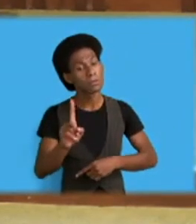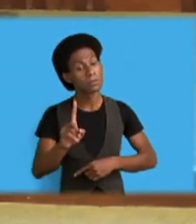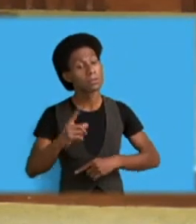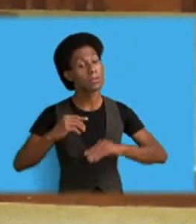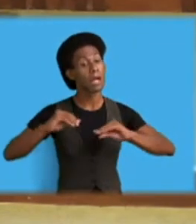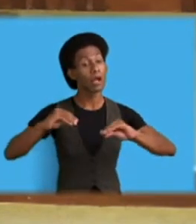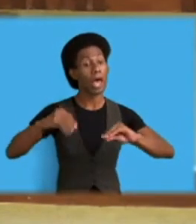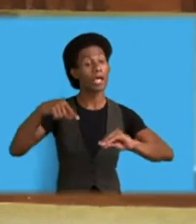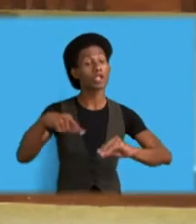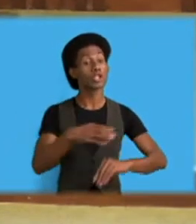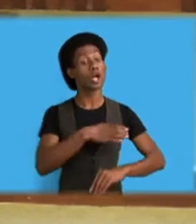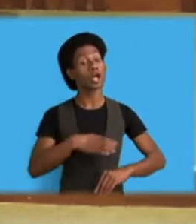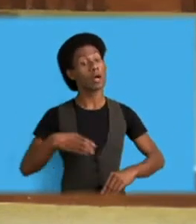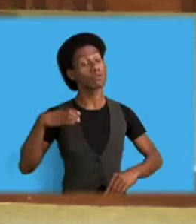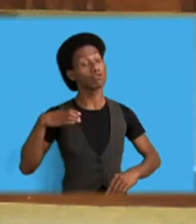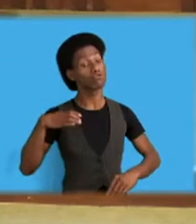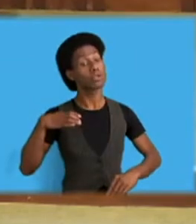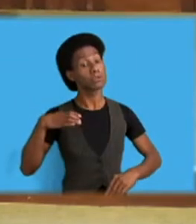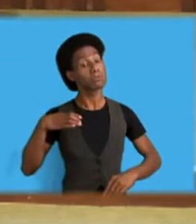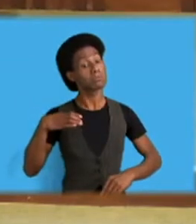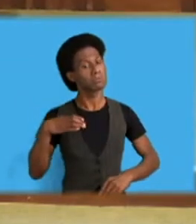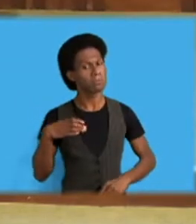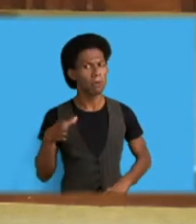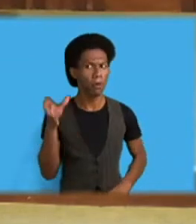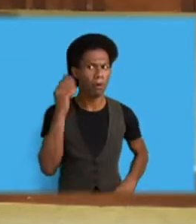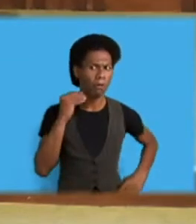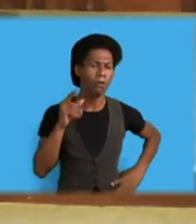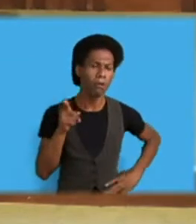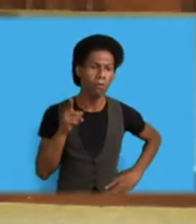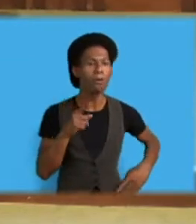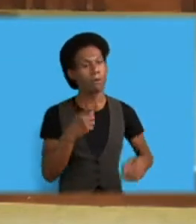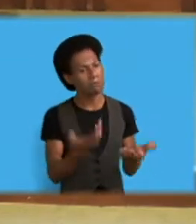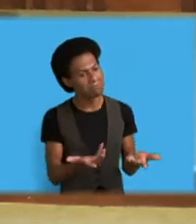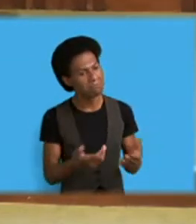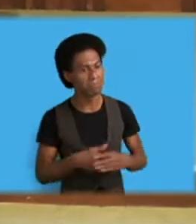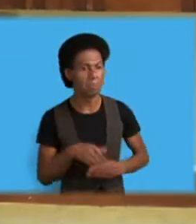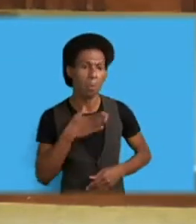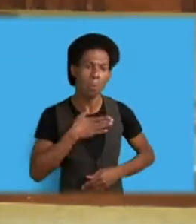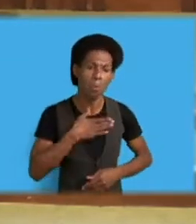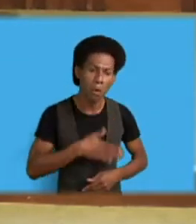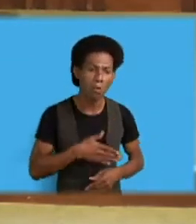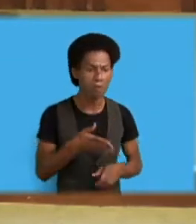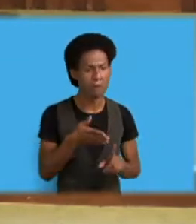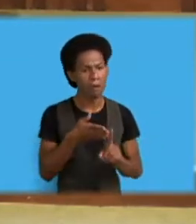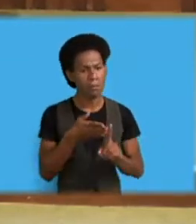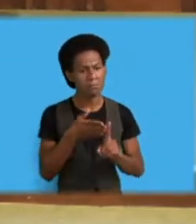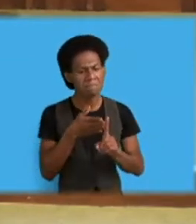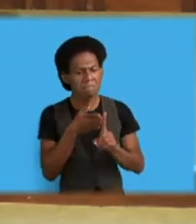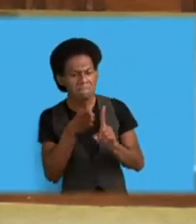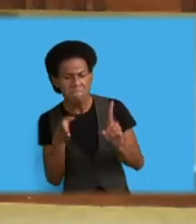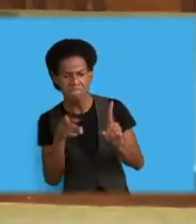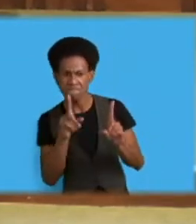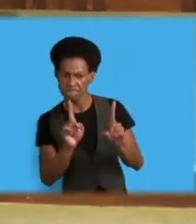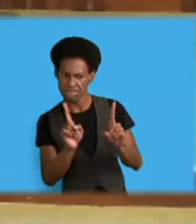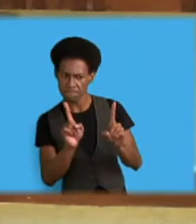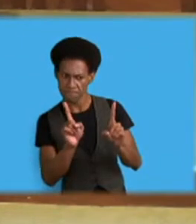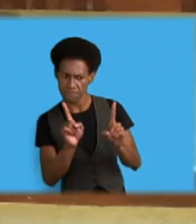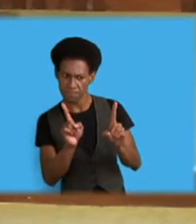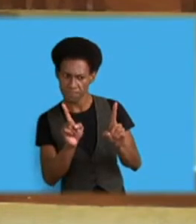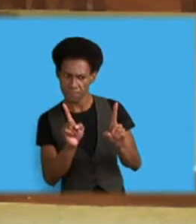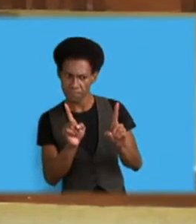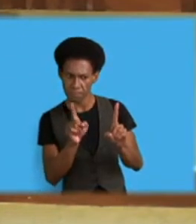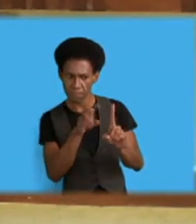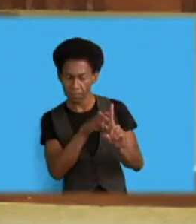actually makes me say something else. It's actually quite ironical